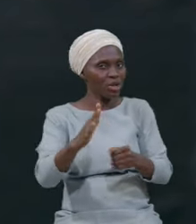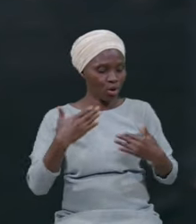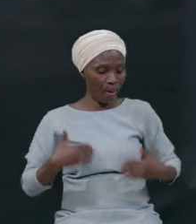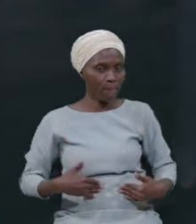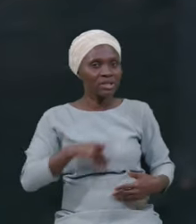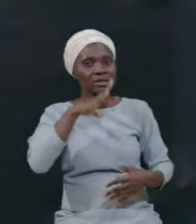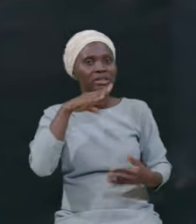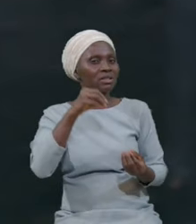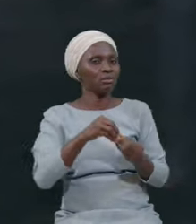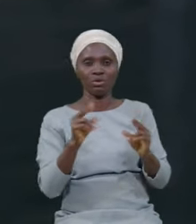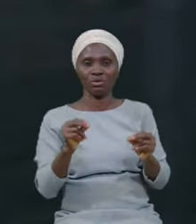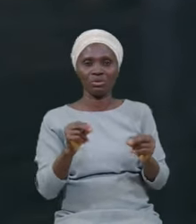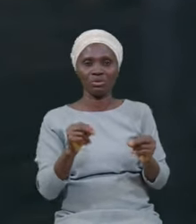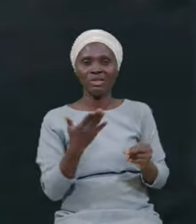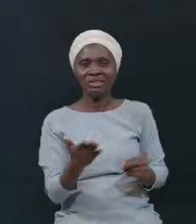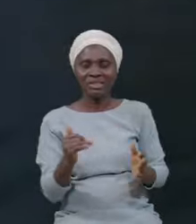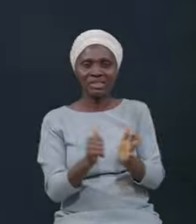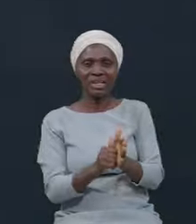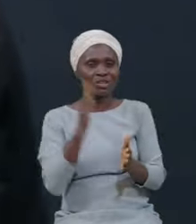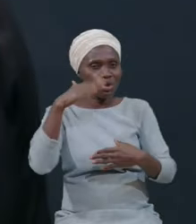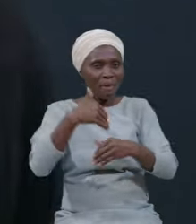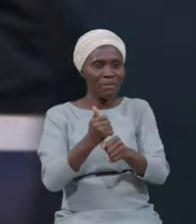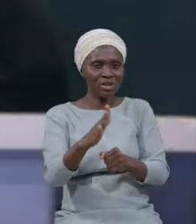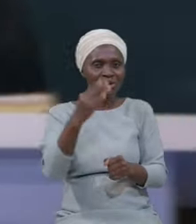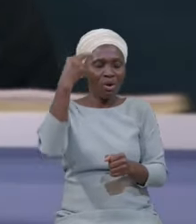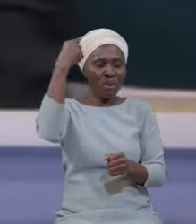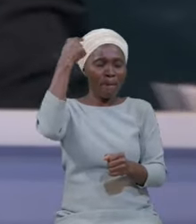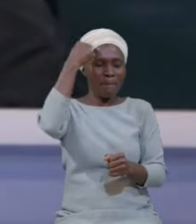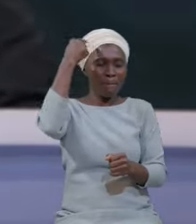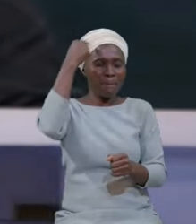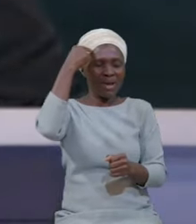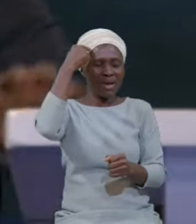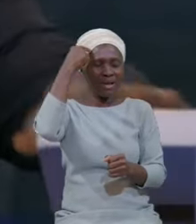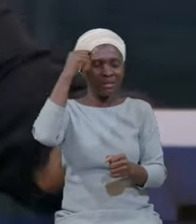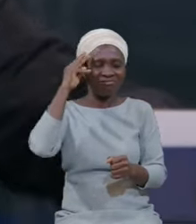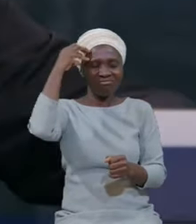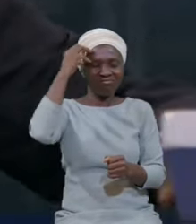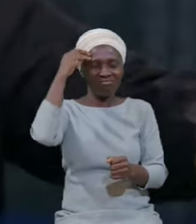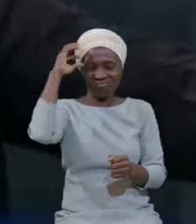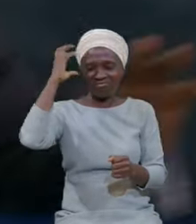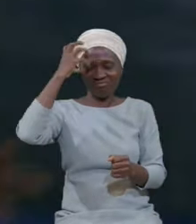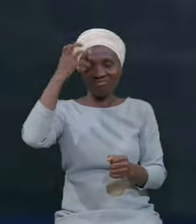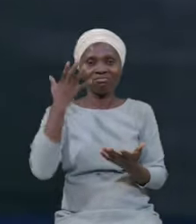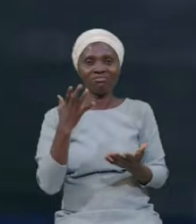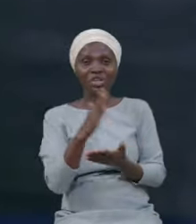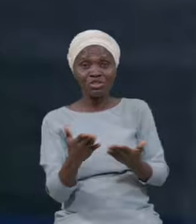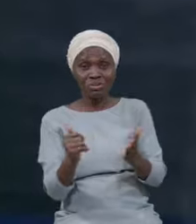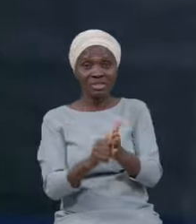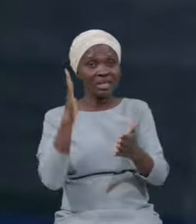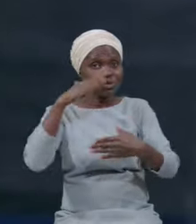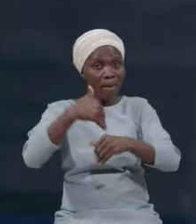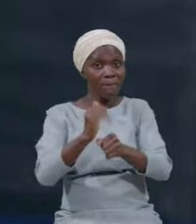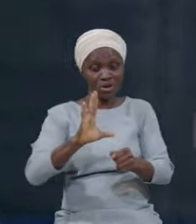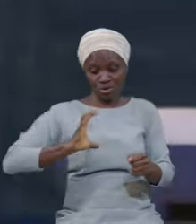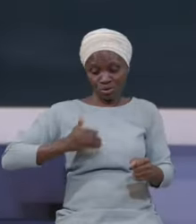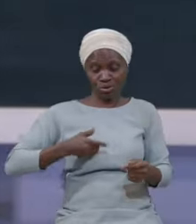brain deranged, the thing that makes your soul to go astray, the things that